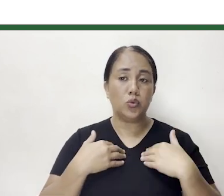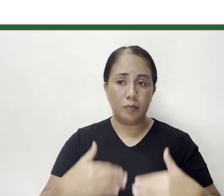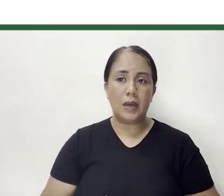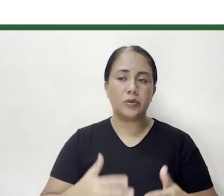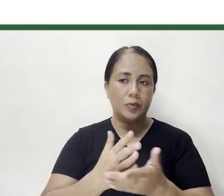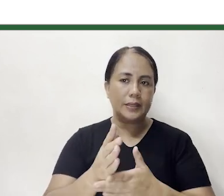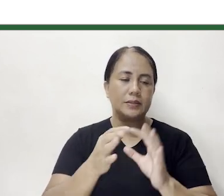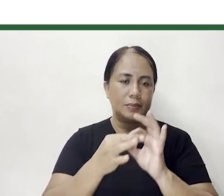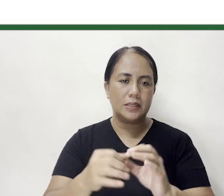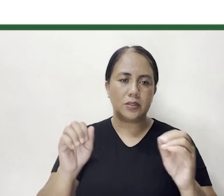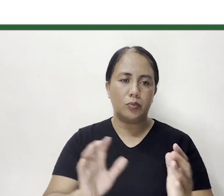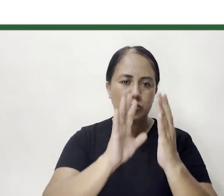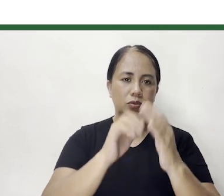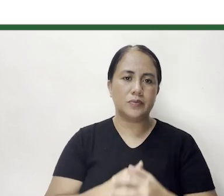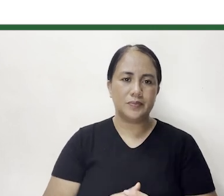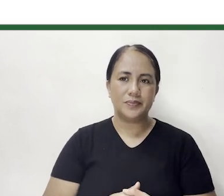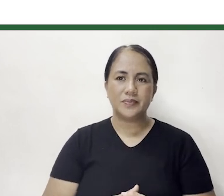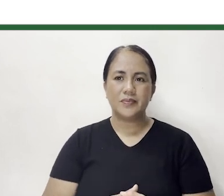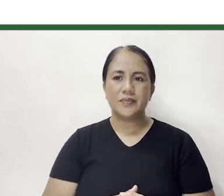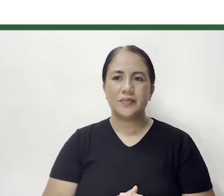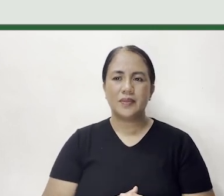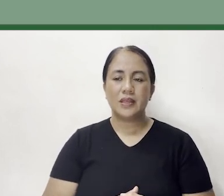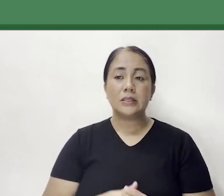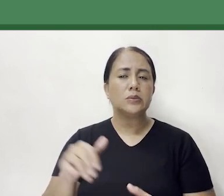D. Human rights-based approach.